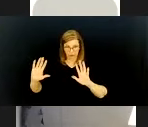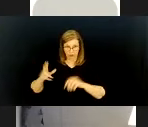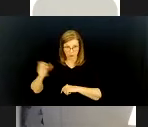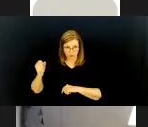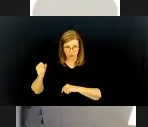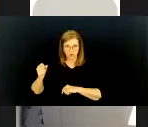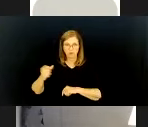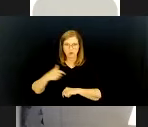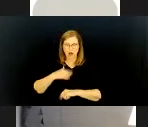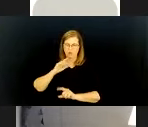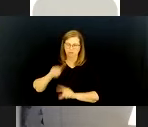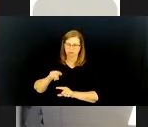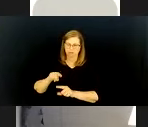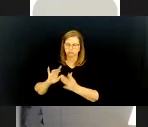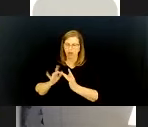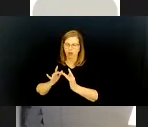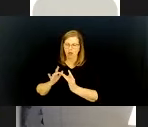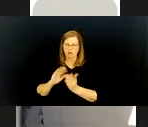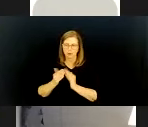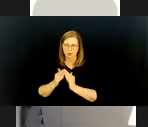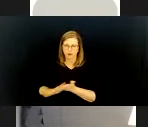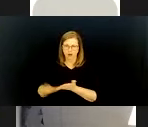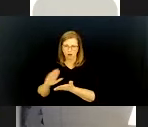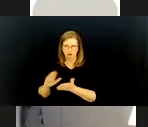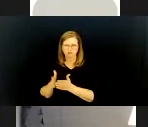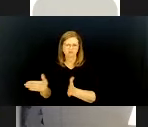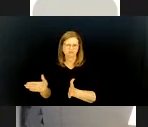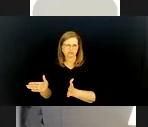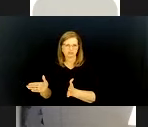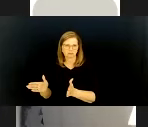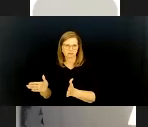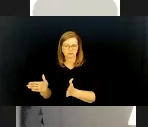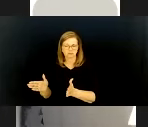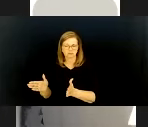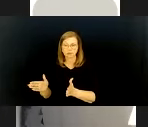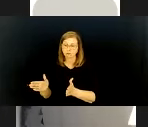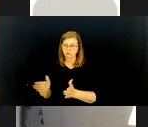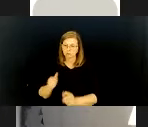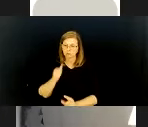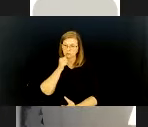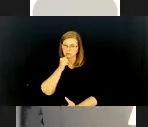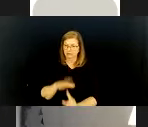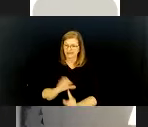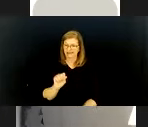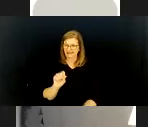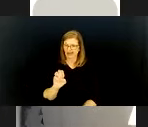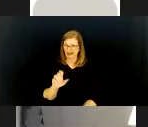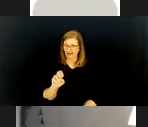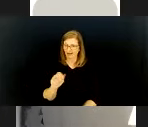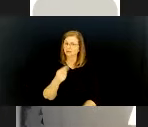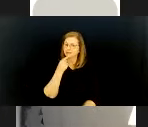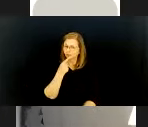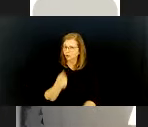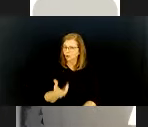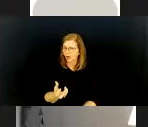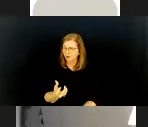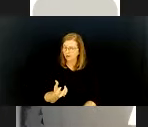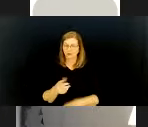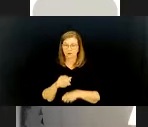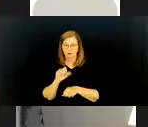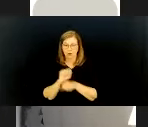online community college. And so these are something that Selena said she wanted to do. This is something that her career is going